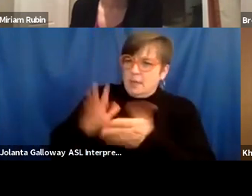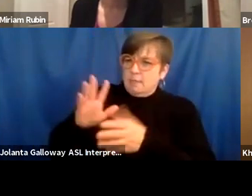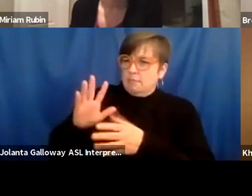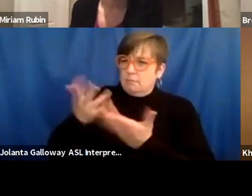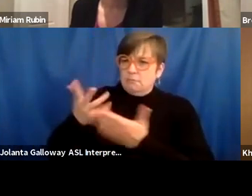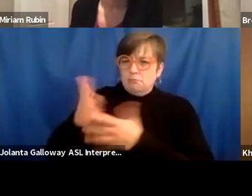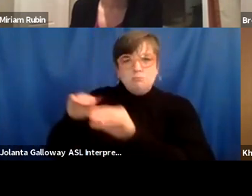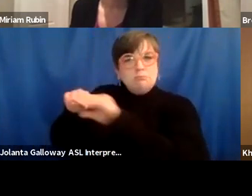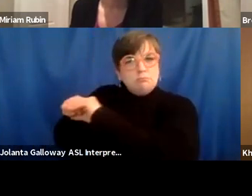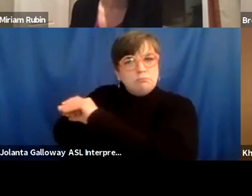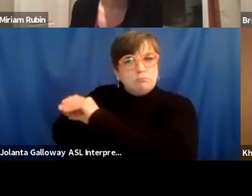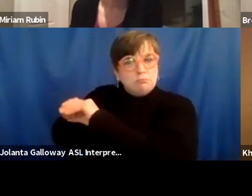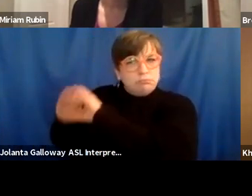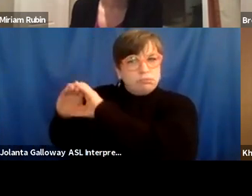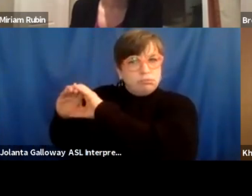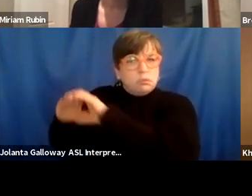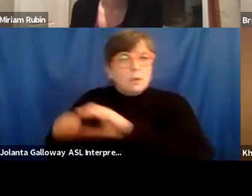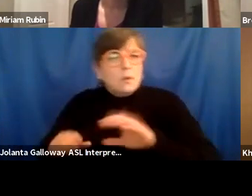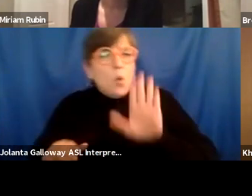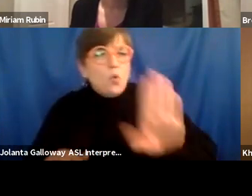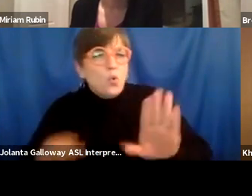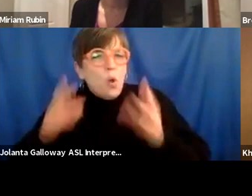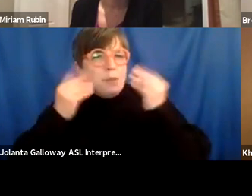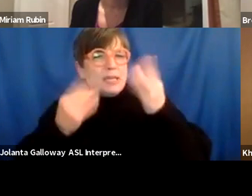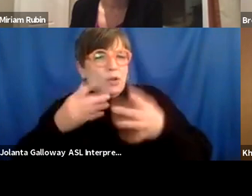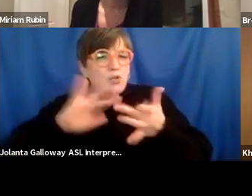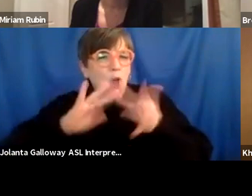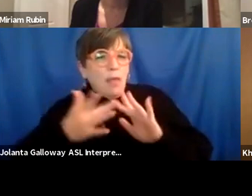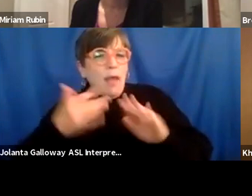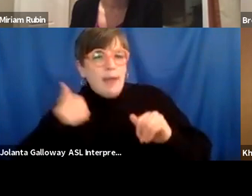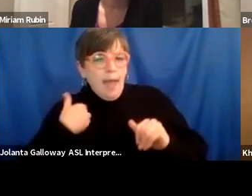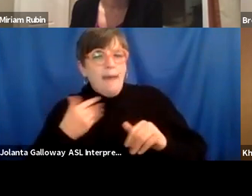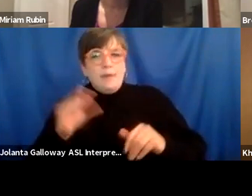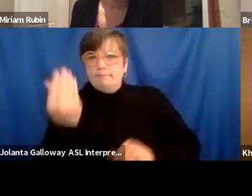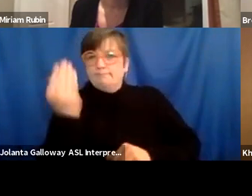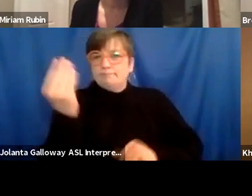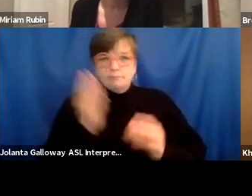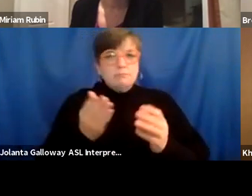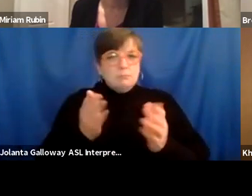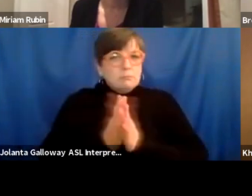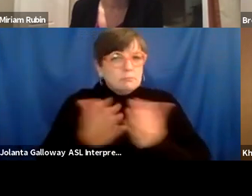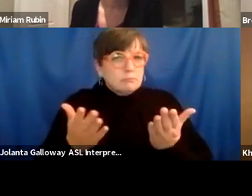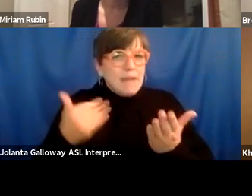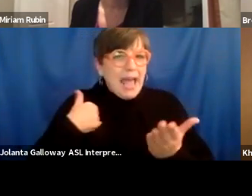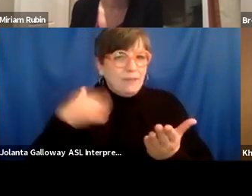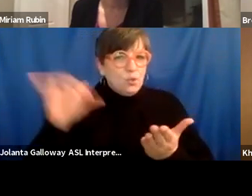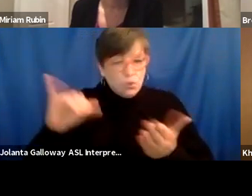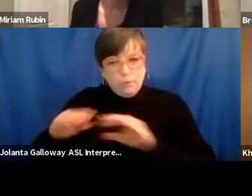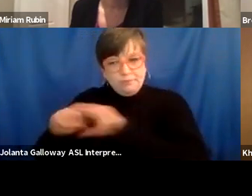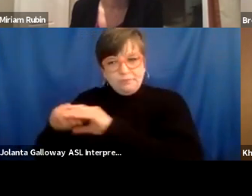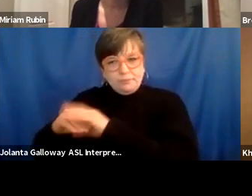reserves in the packet of materials that's posted online and that you received as part of this, that